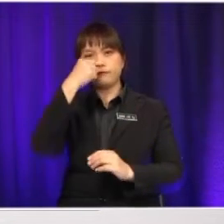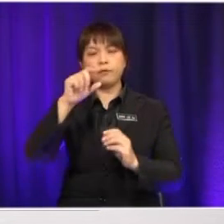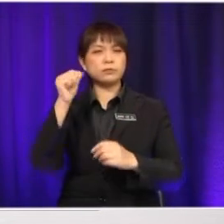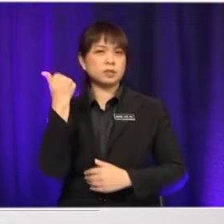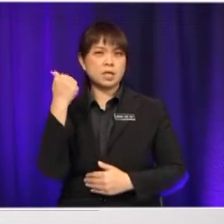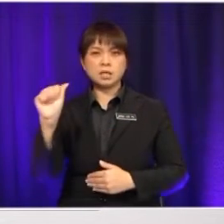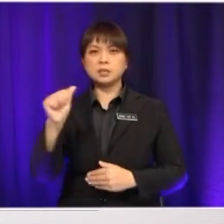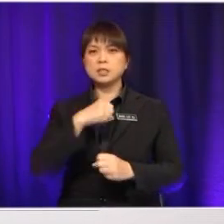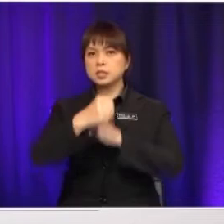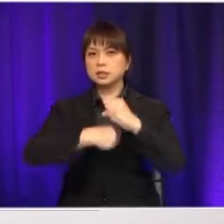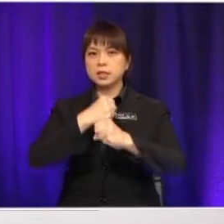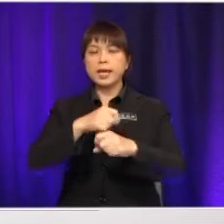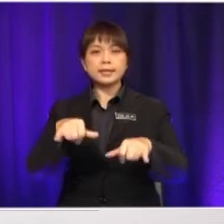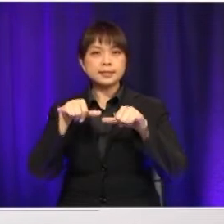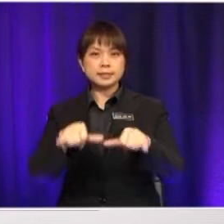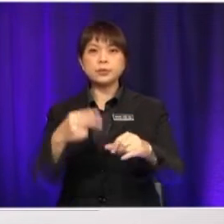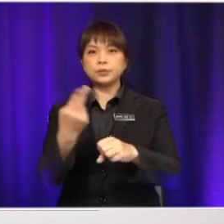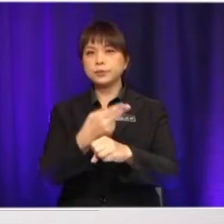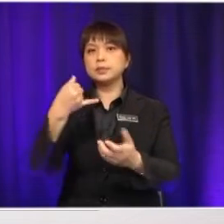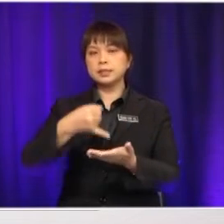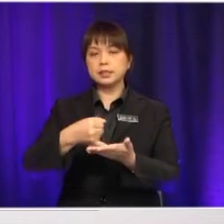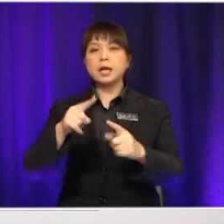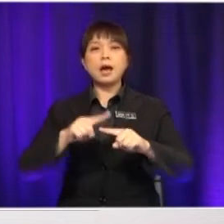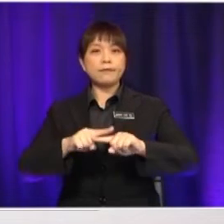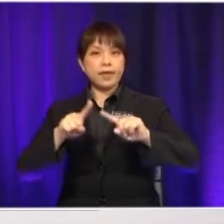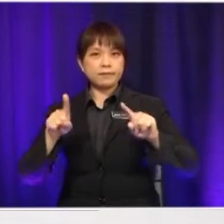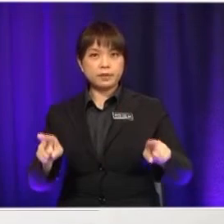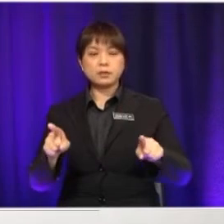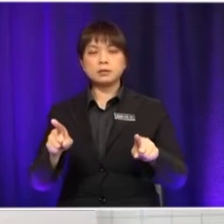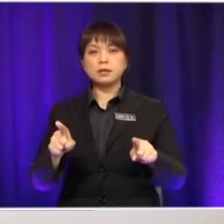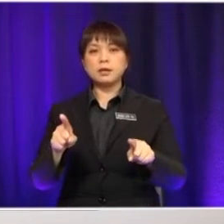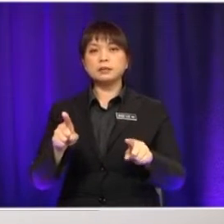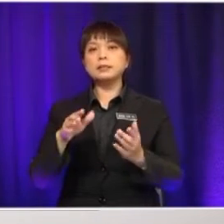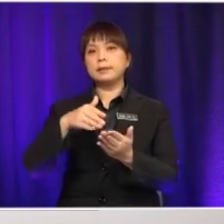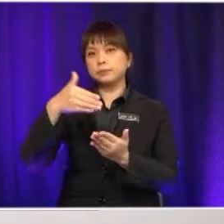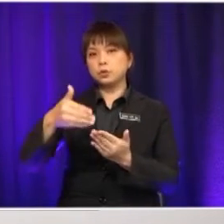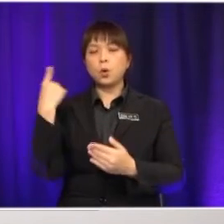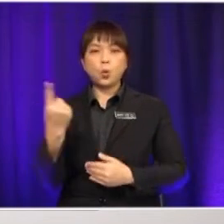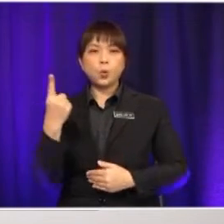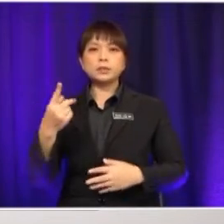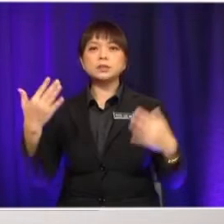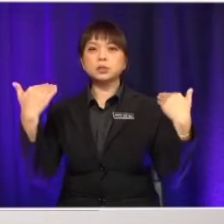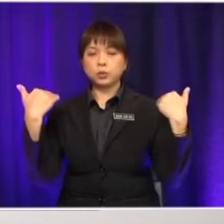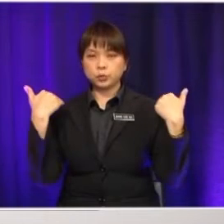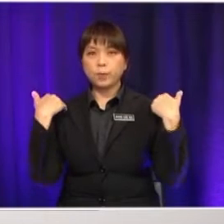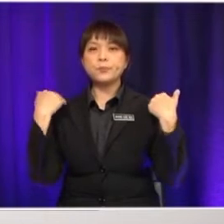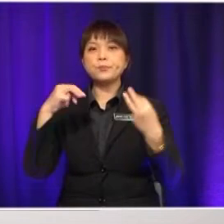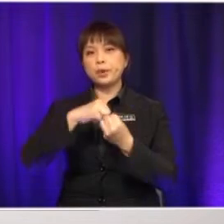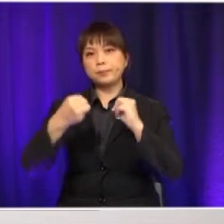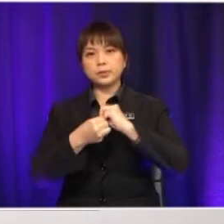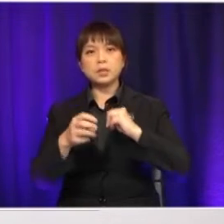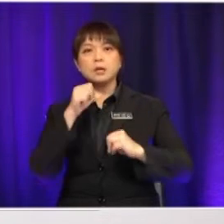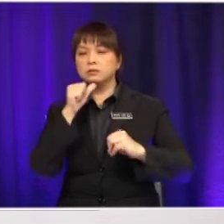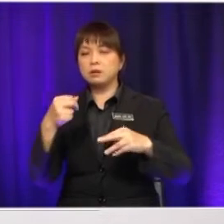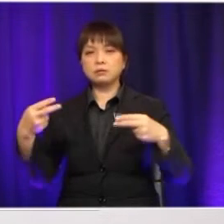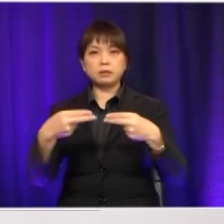I can still use it. However, my laptop is always having problems such as not connecting to the Wi-Fi, the speaker has